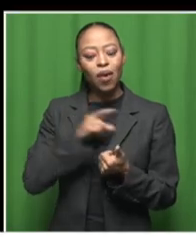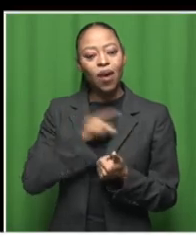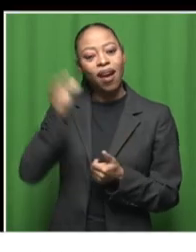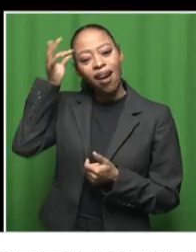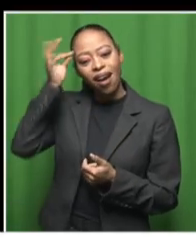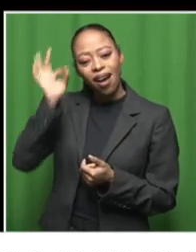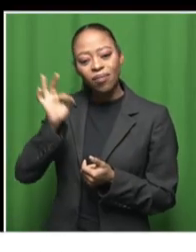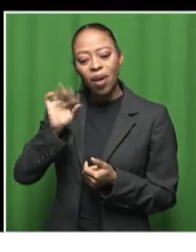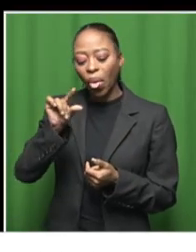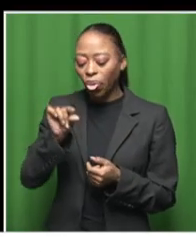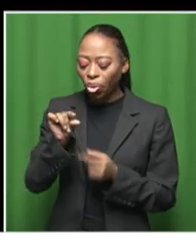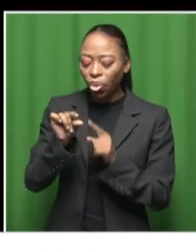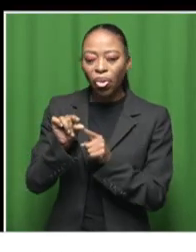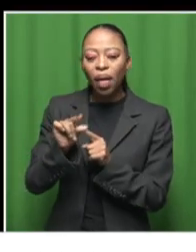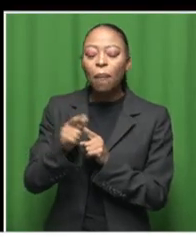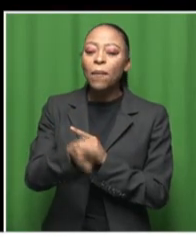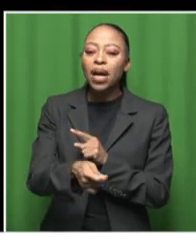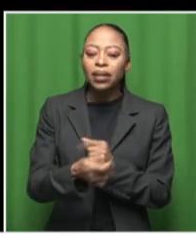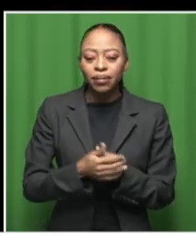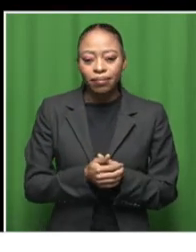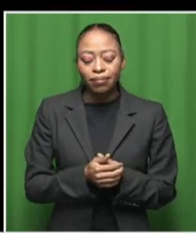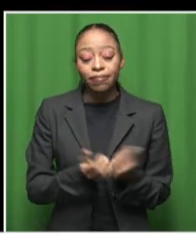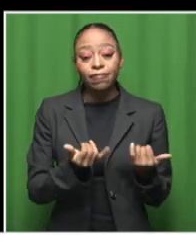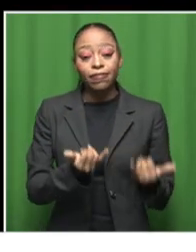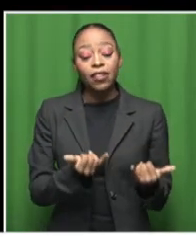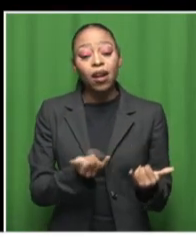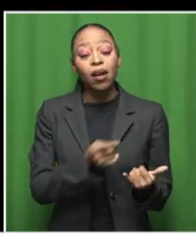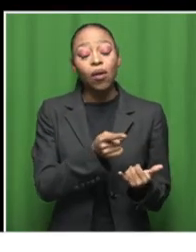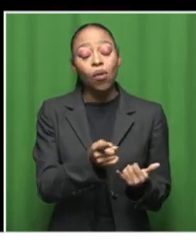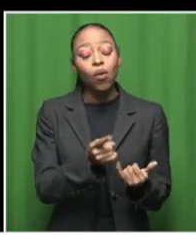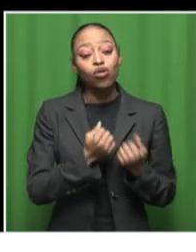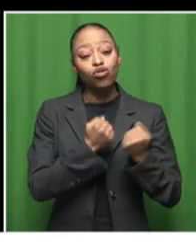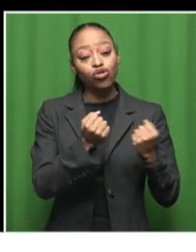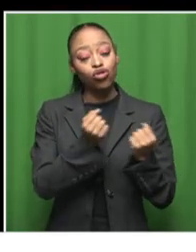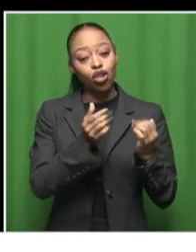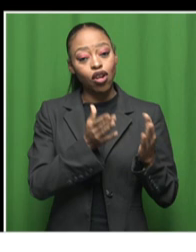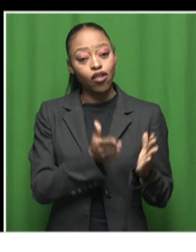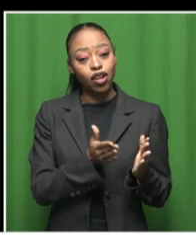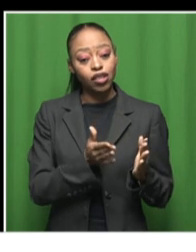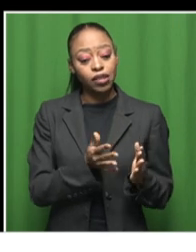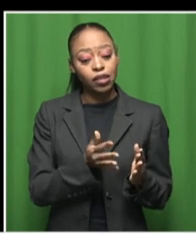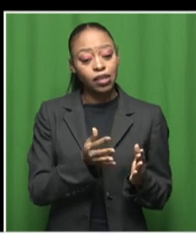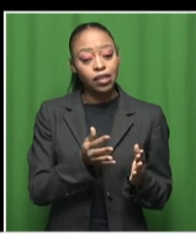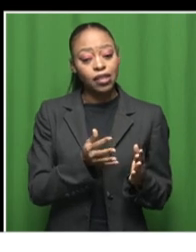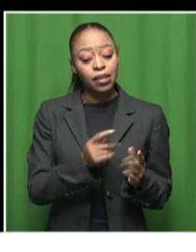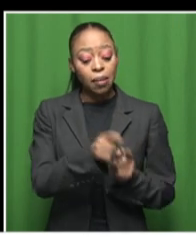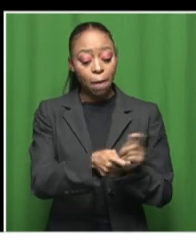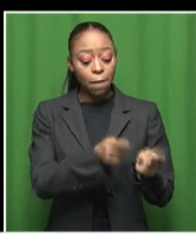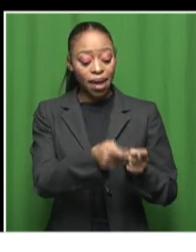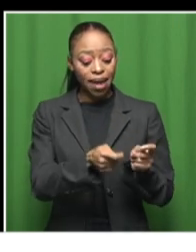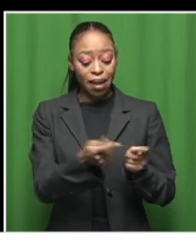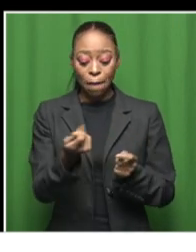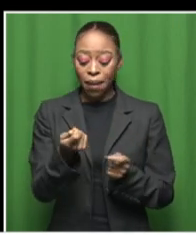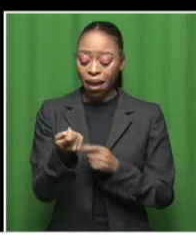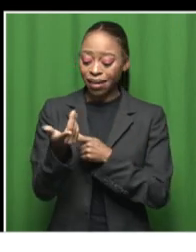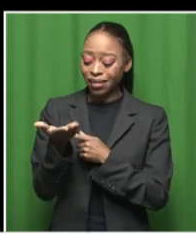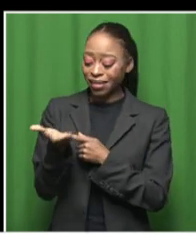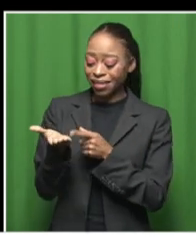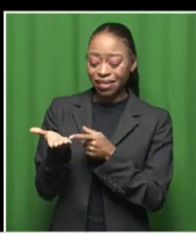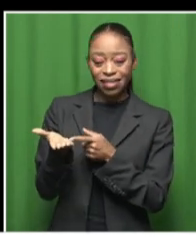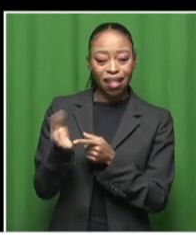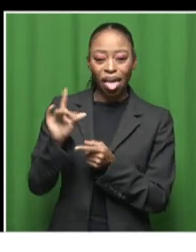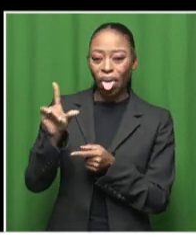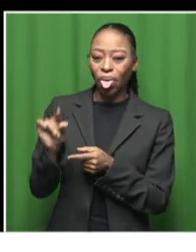by government. Currently, operators, the rate that they are paid by the government is quite beyond